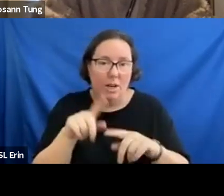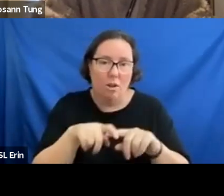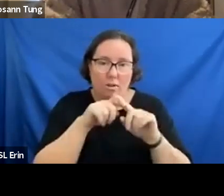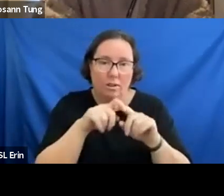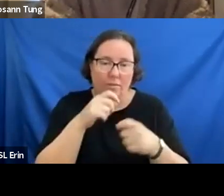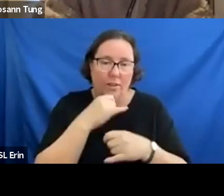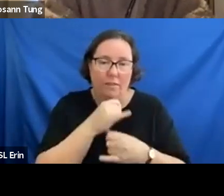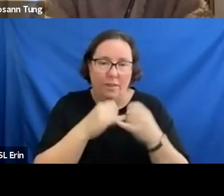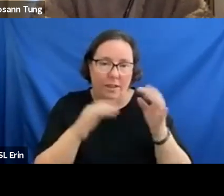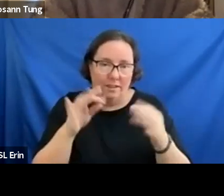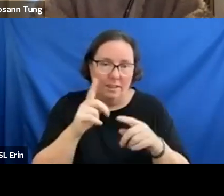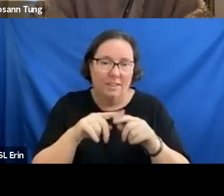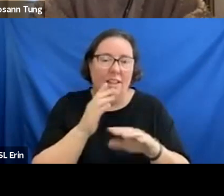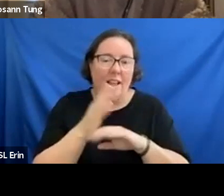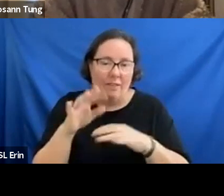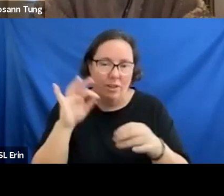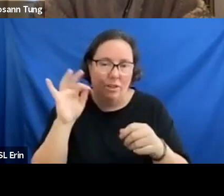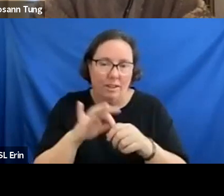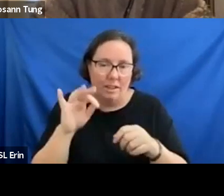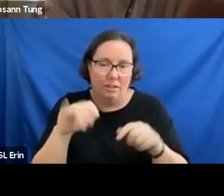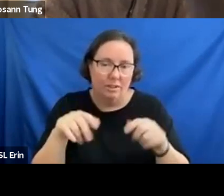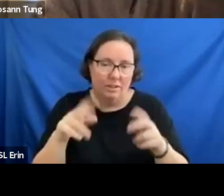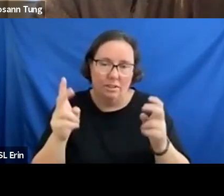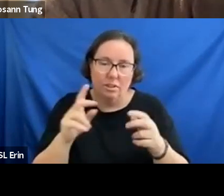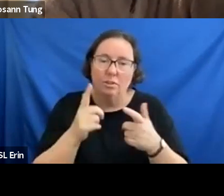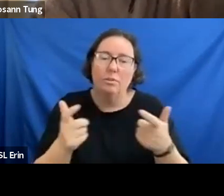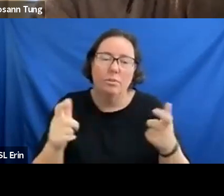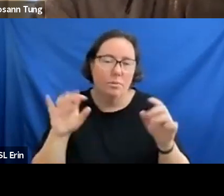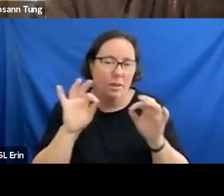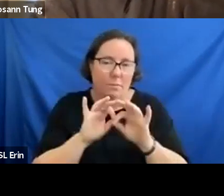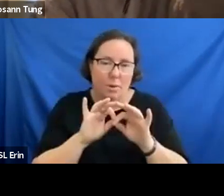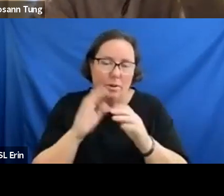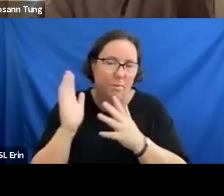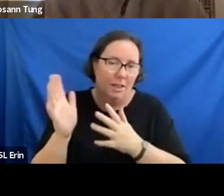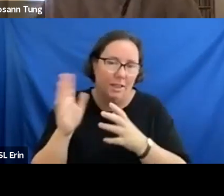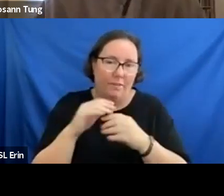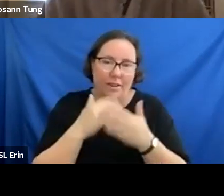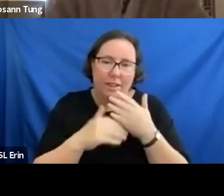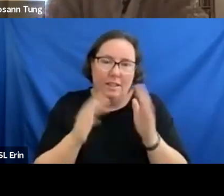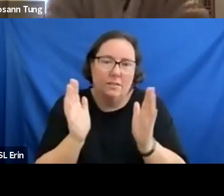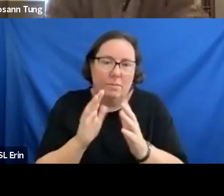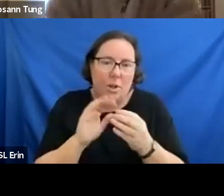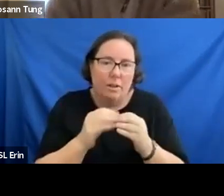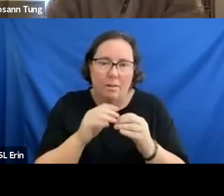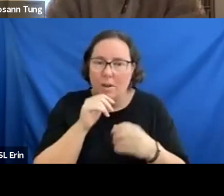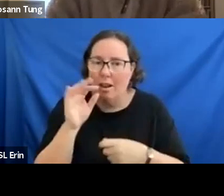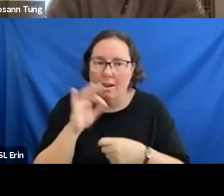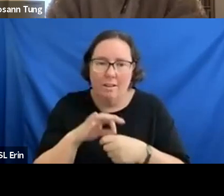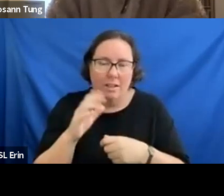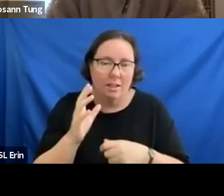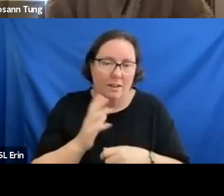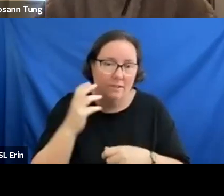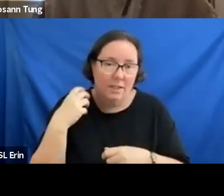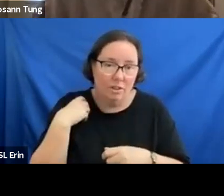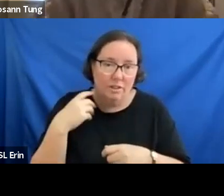final decision until after the elections. This issue is too important to be left solely in the hands of a small number of unelected officials.